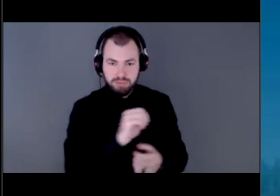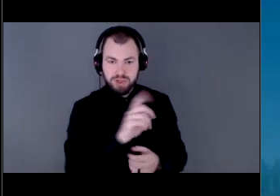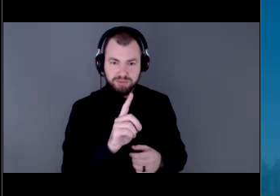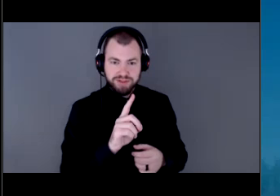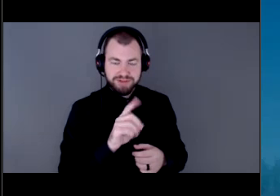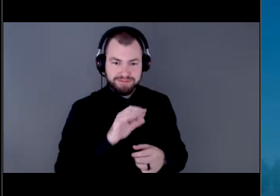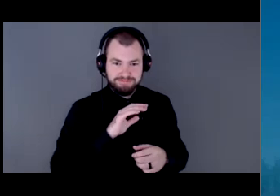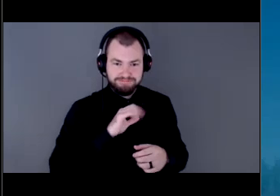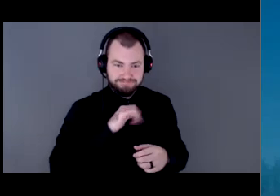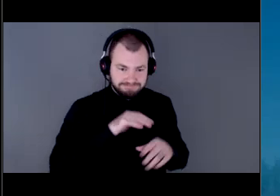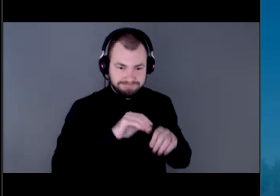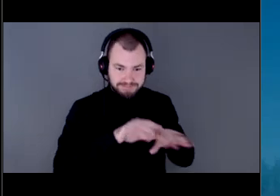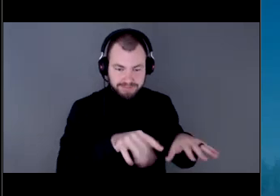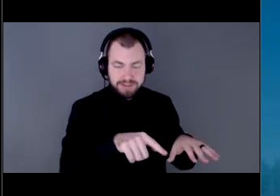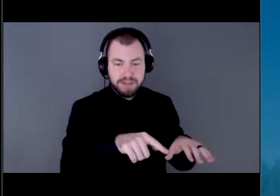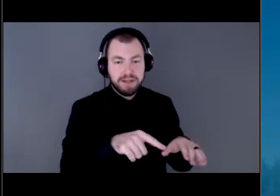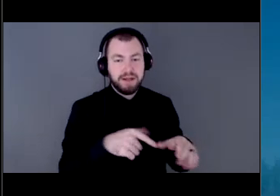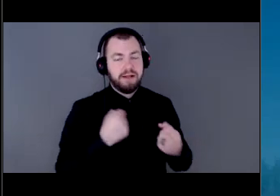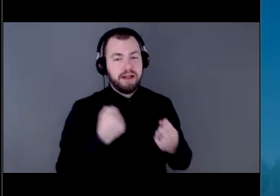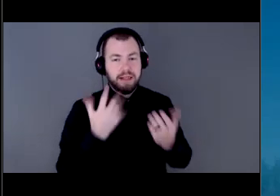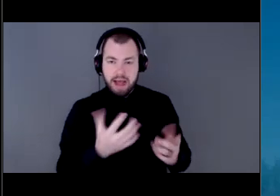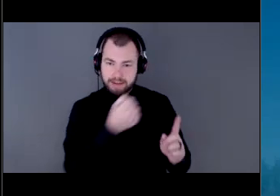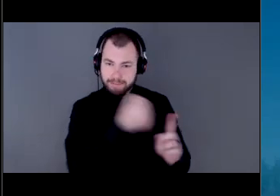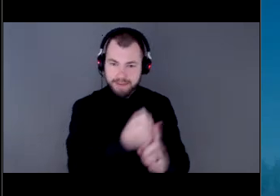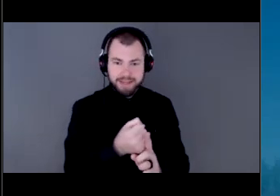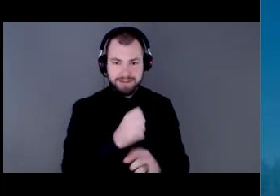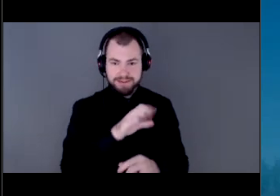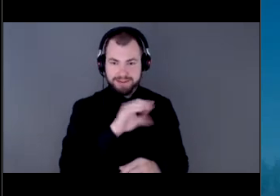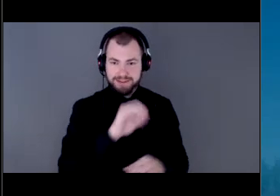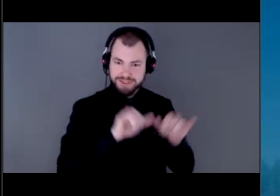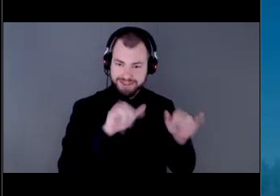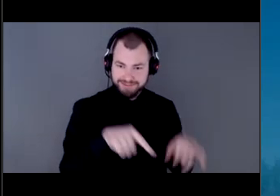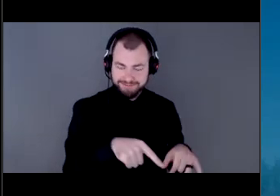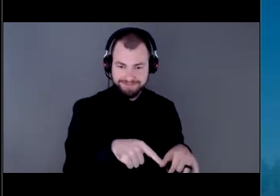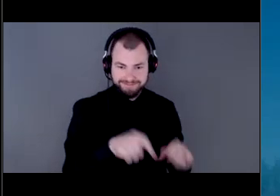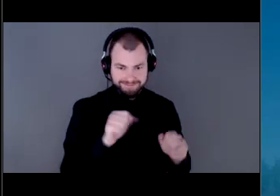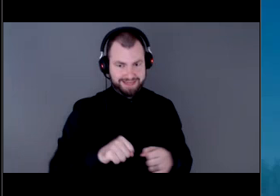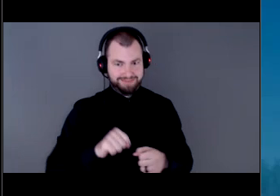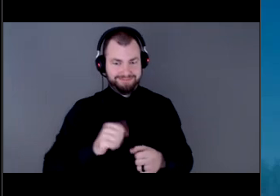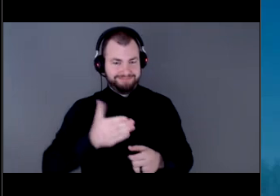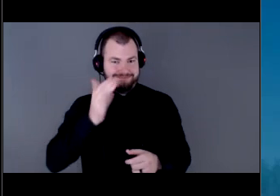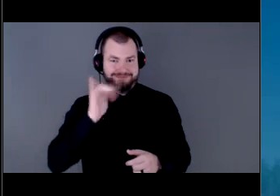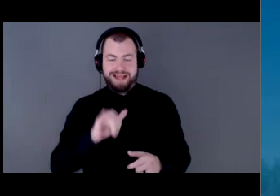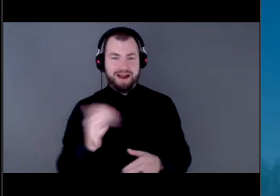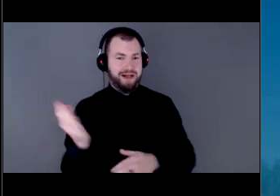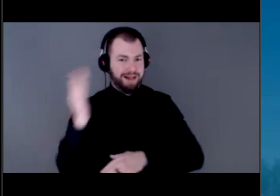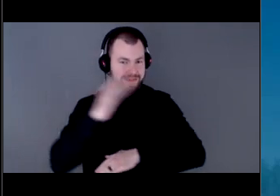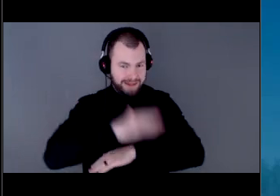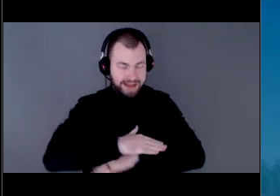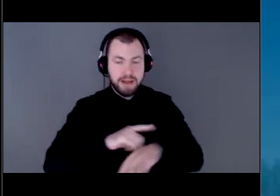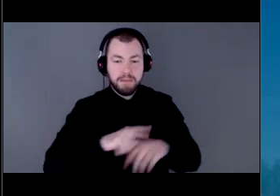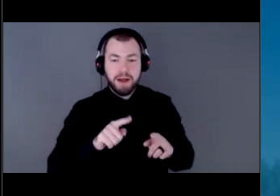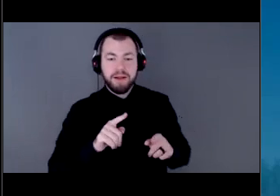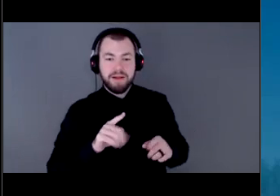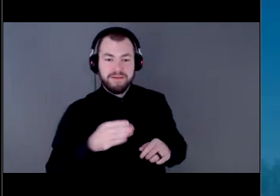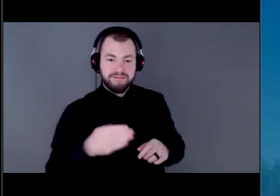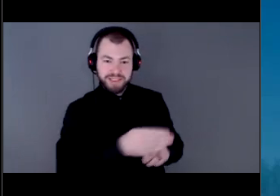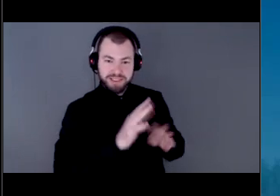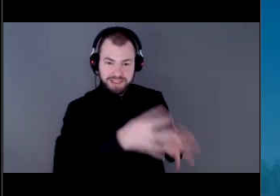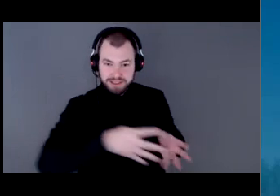has a lot of ecosystem impacts, and I could take all day to talk about those, but it's also a loss to our fishing community because it's lost